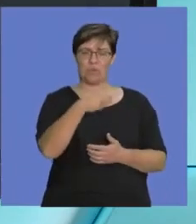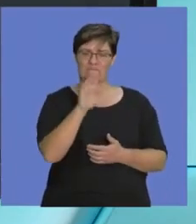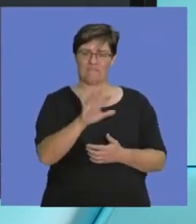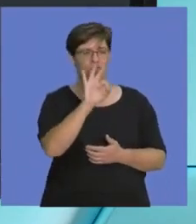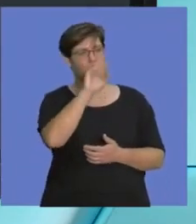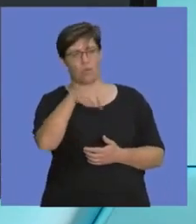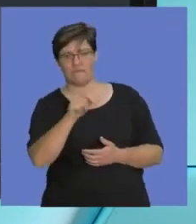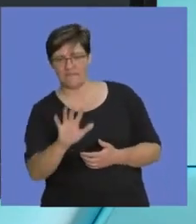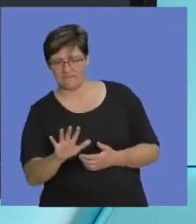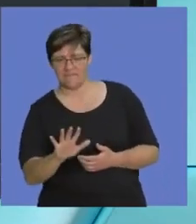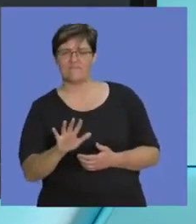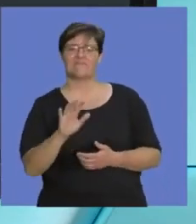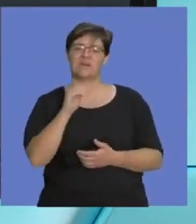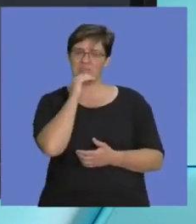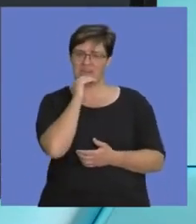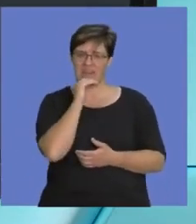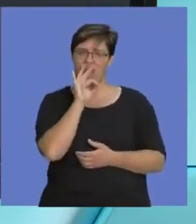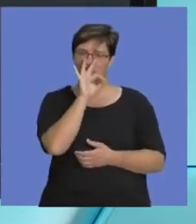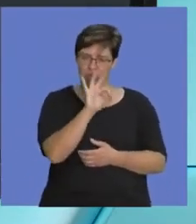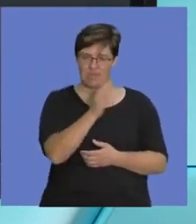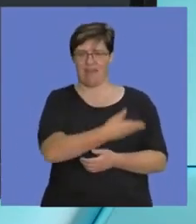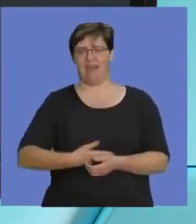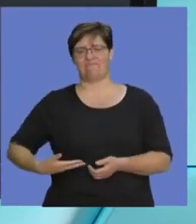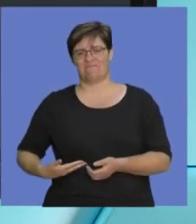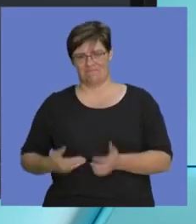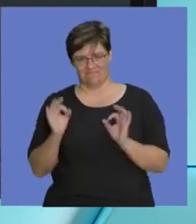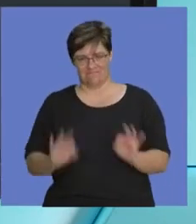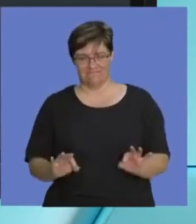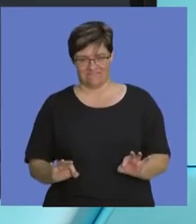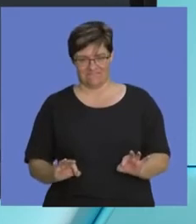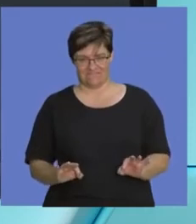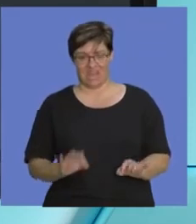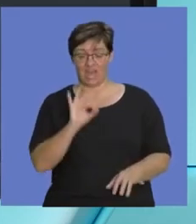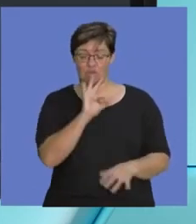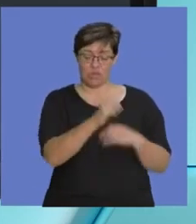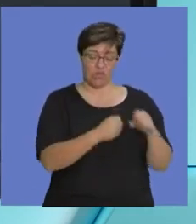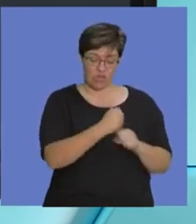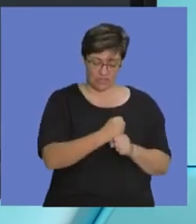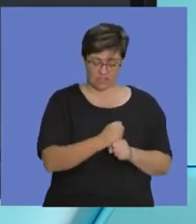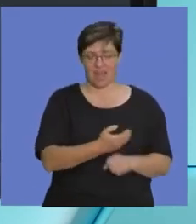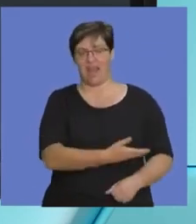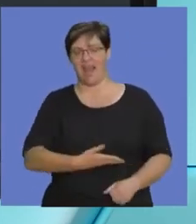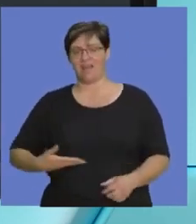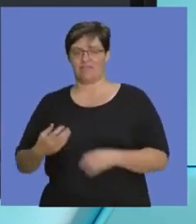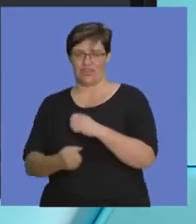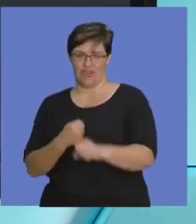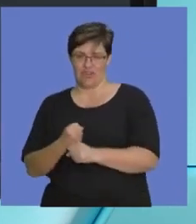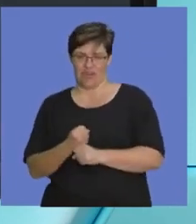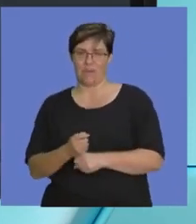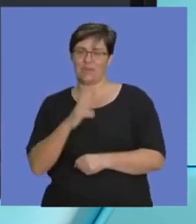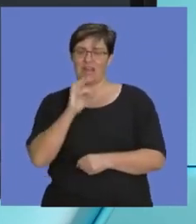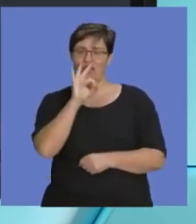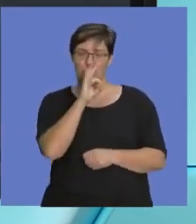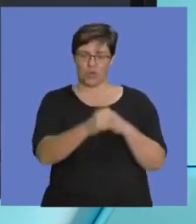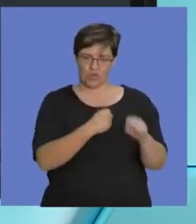2.5, 3.5, I'm saying it's 3.5. Right? So if it's 3 years and a half, so it means it's 3 years